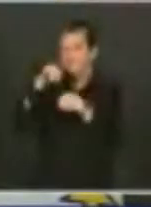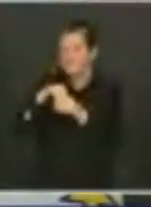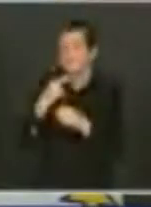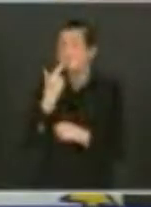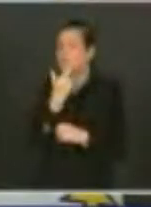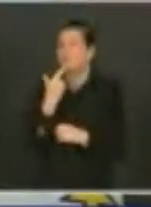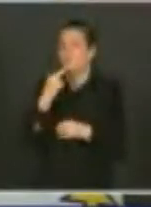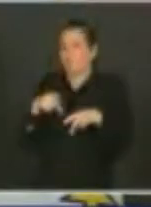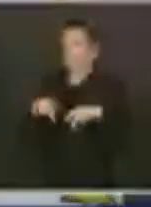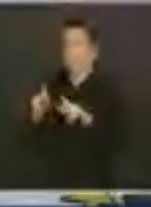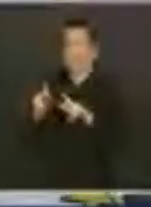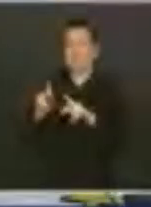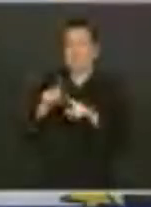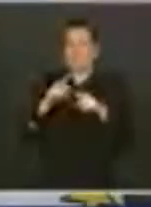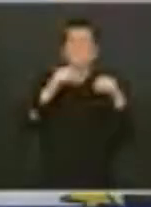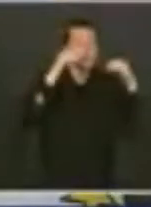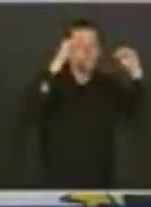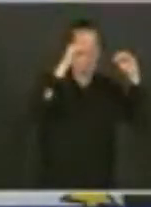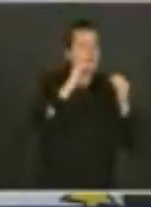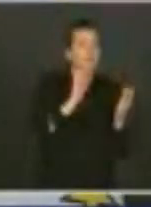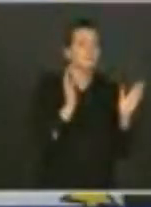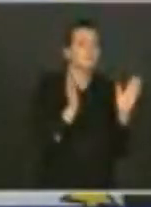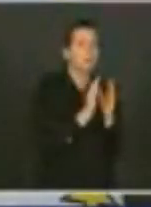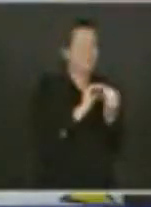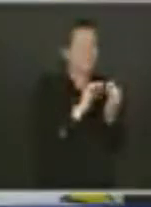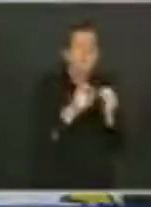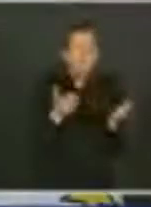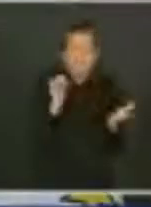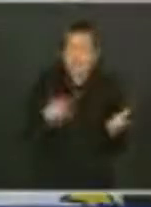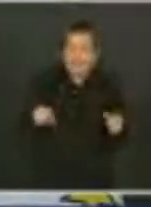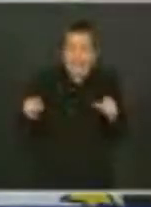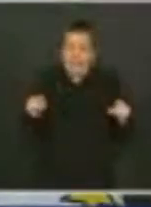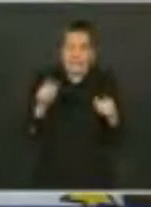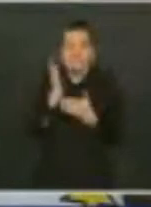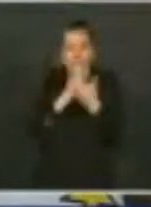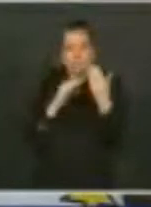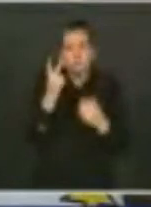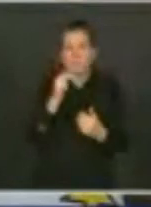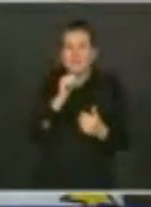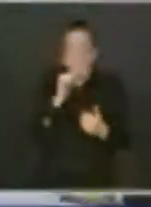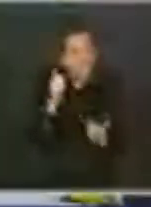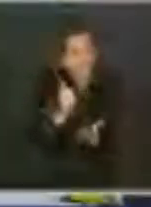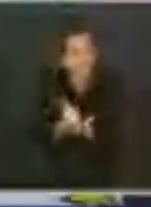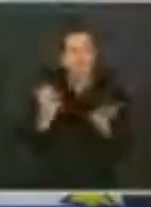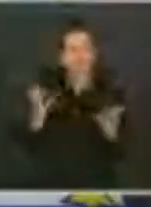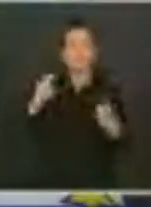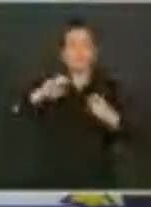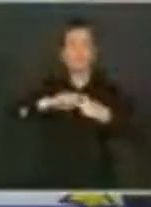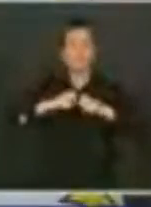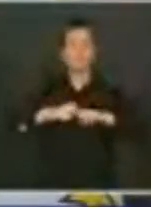lower limits at retail. That's not where our problem is. Our problem is